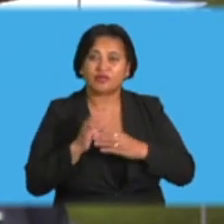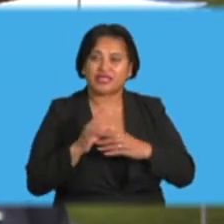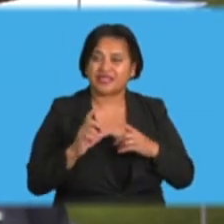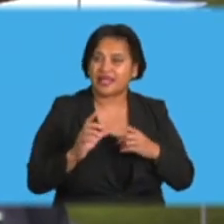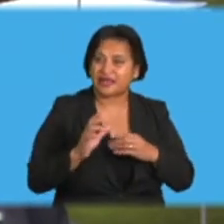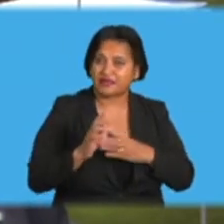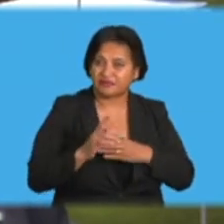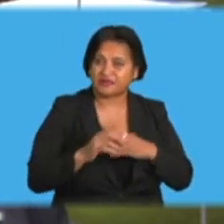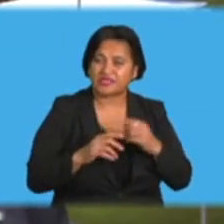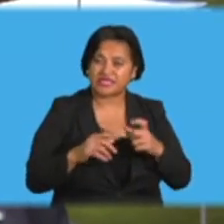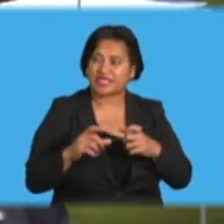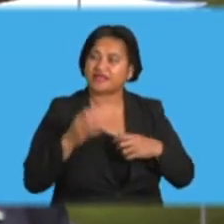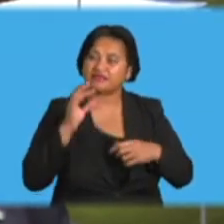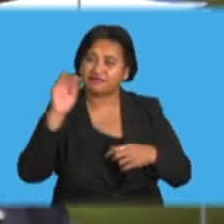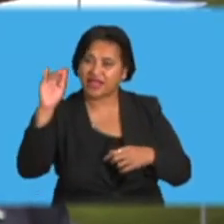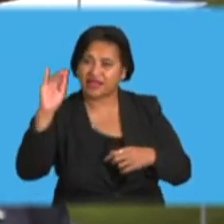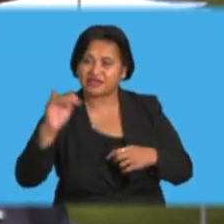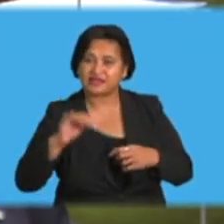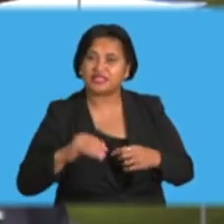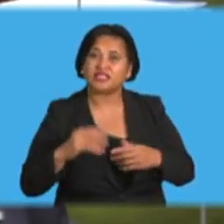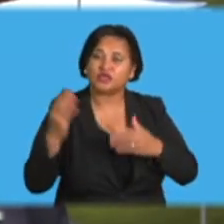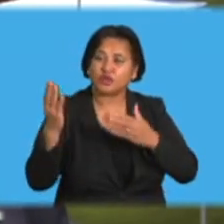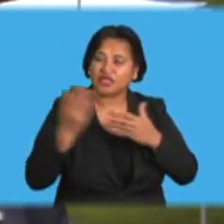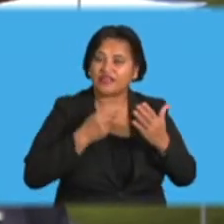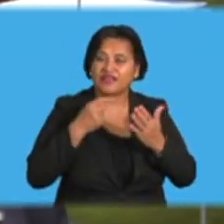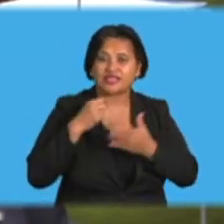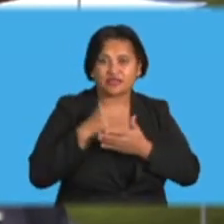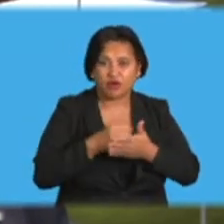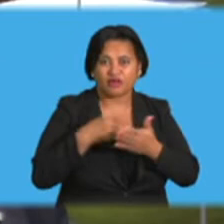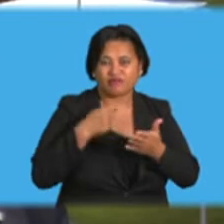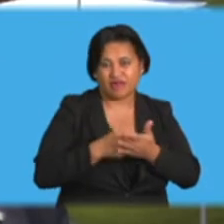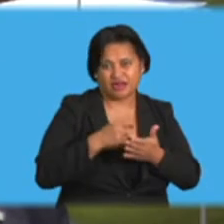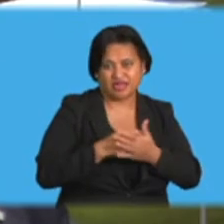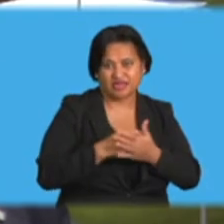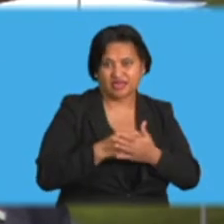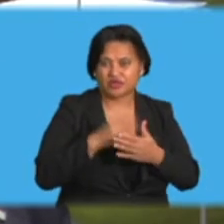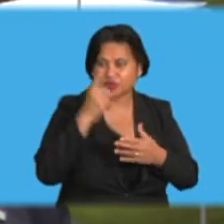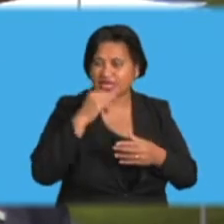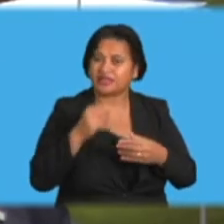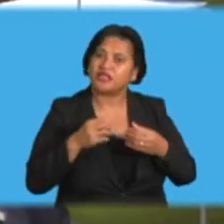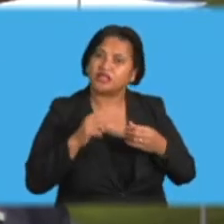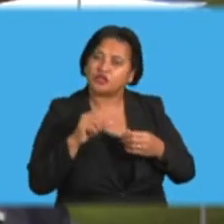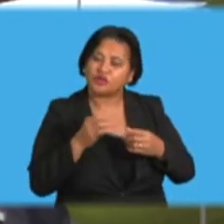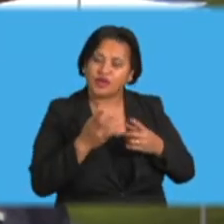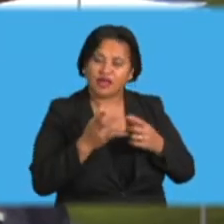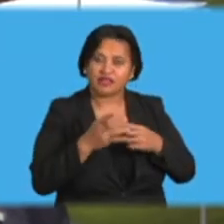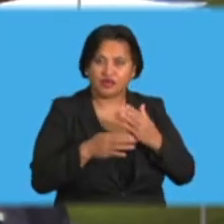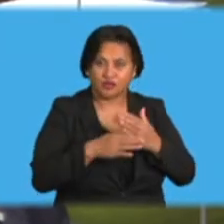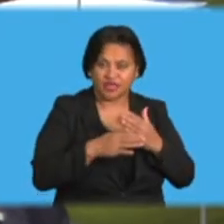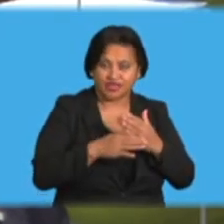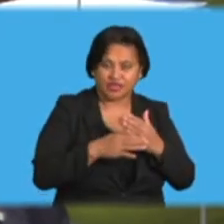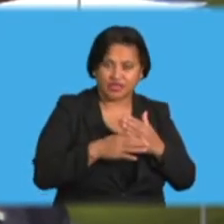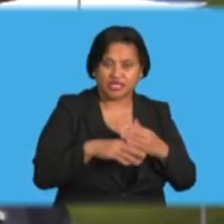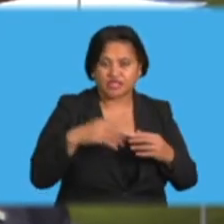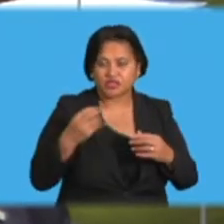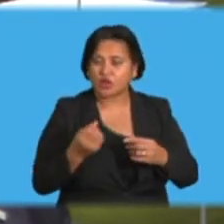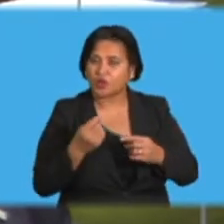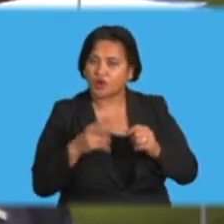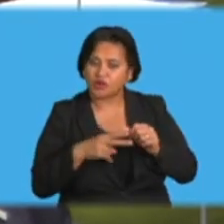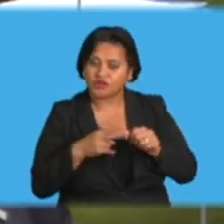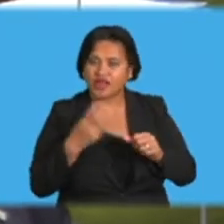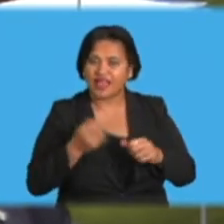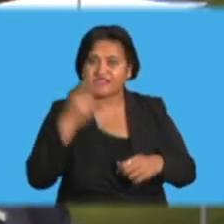provide the necessary support and advice to roll out capital projects through PPPs. This will not only assist to spread out the overall risk, but it will also ease